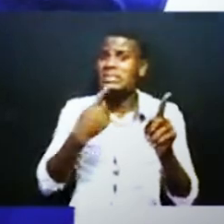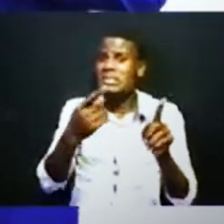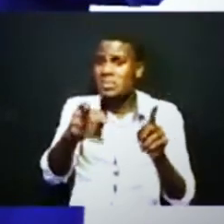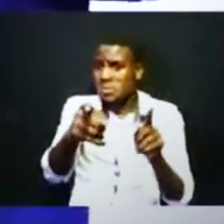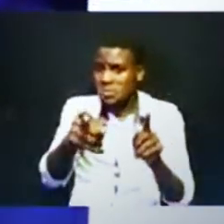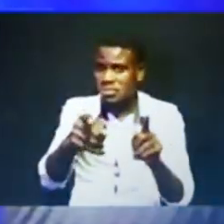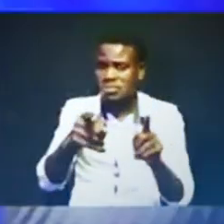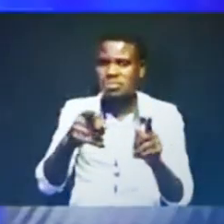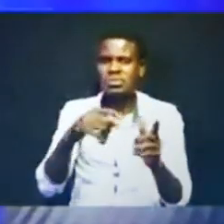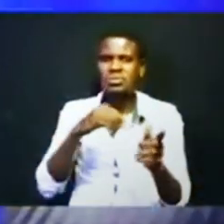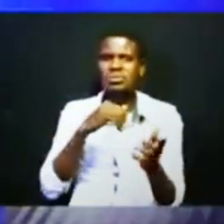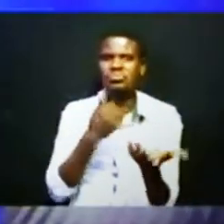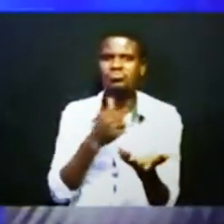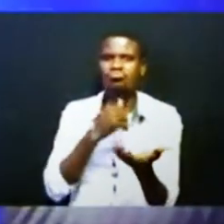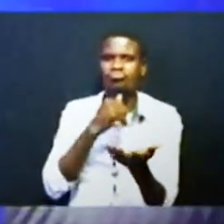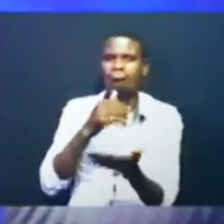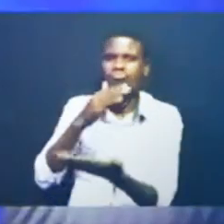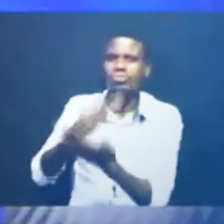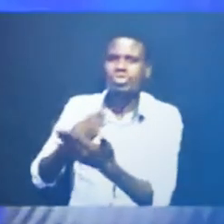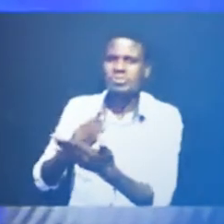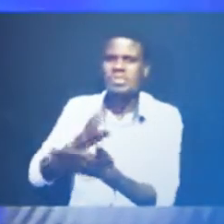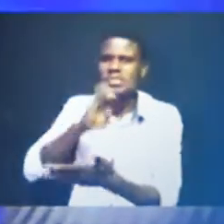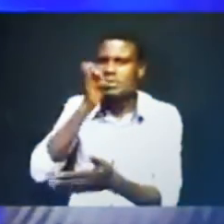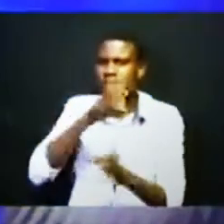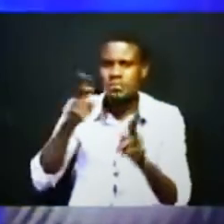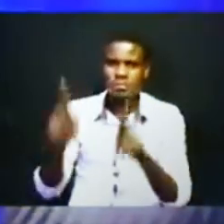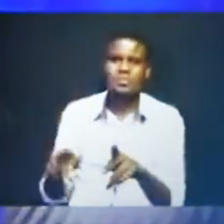person. Now, this one,